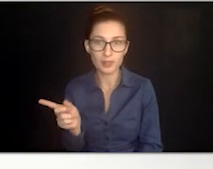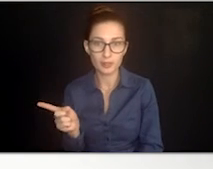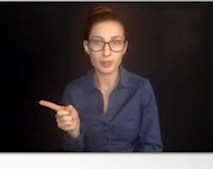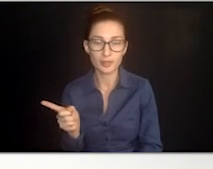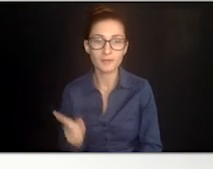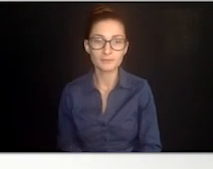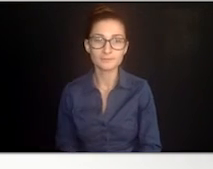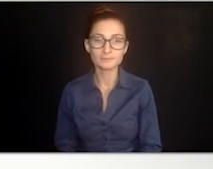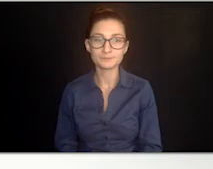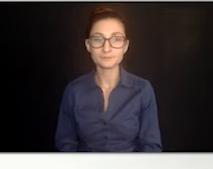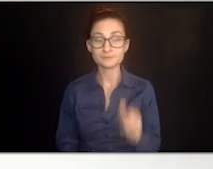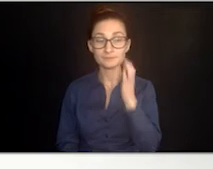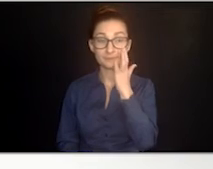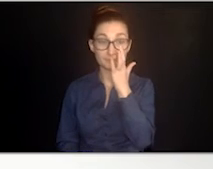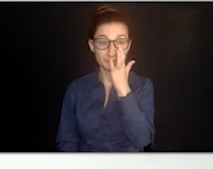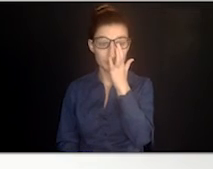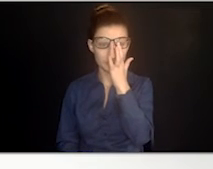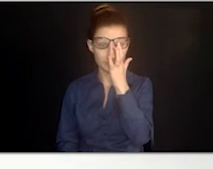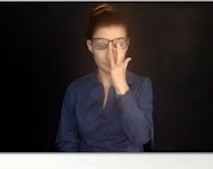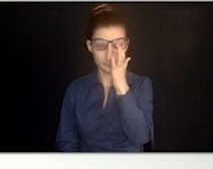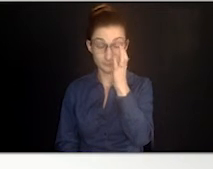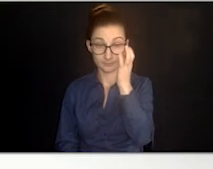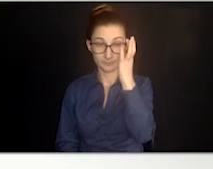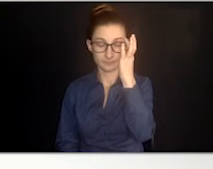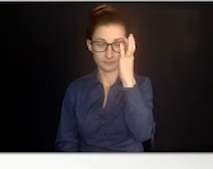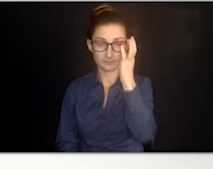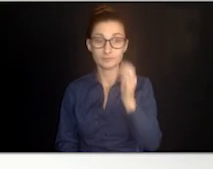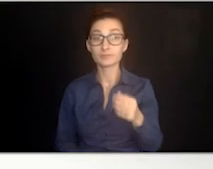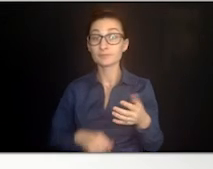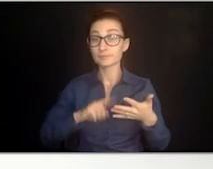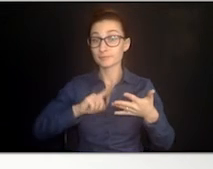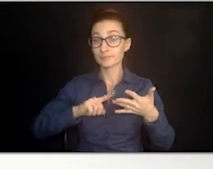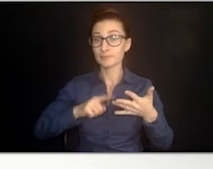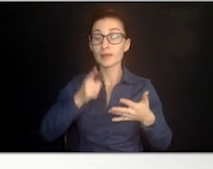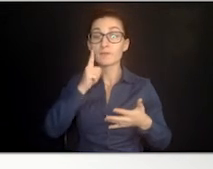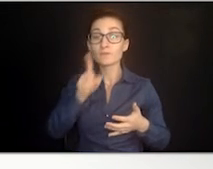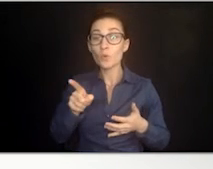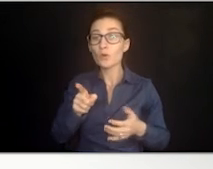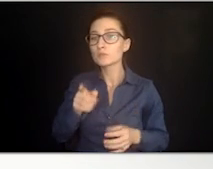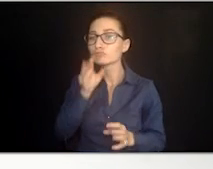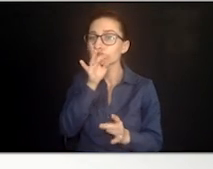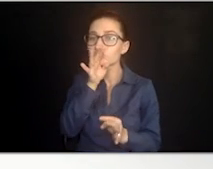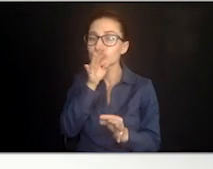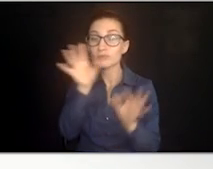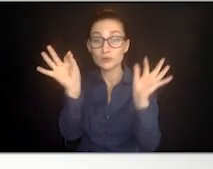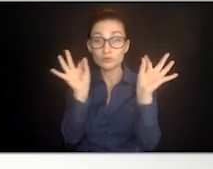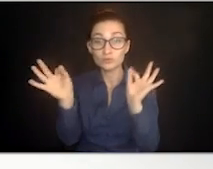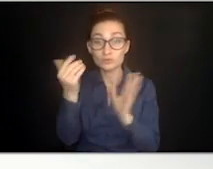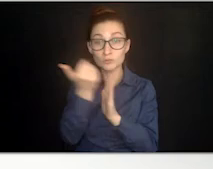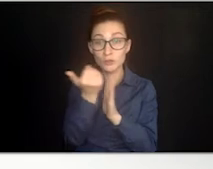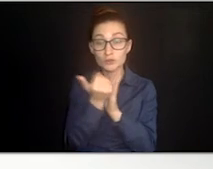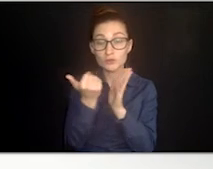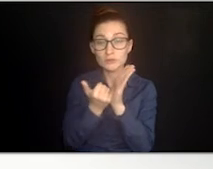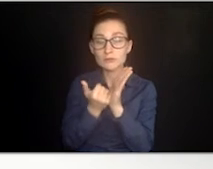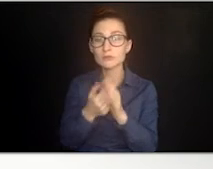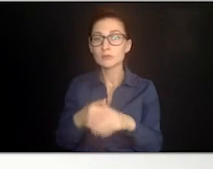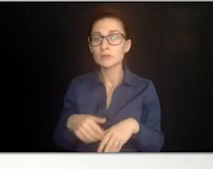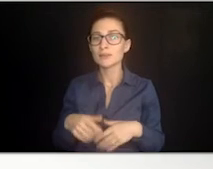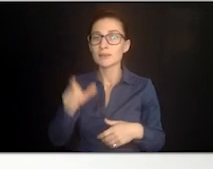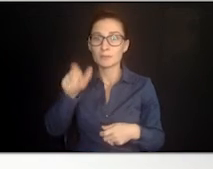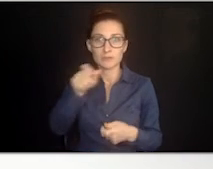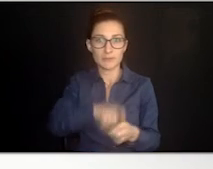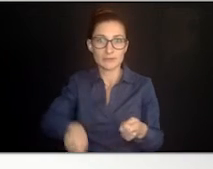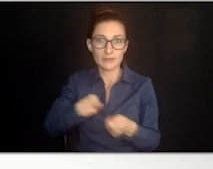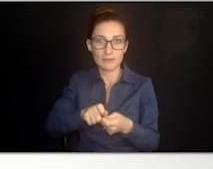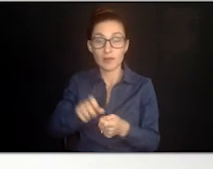When you are giving oral instructions and directions, be as specific as possible. Over there, they don't